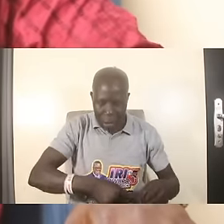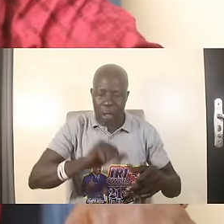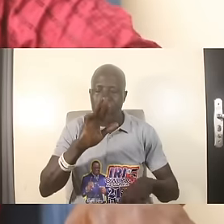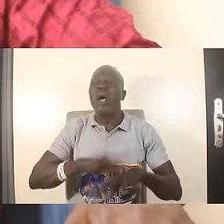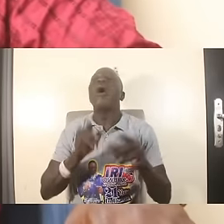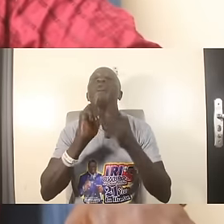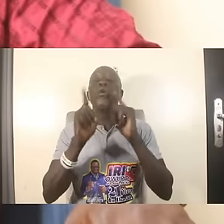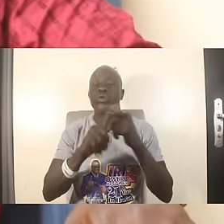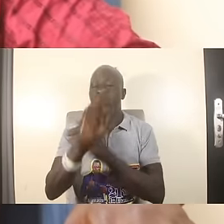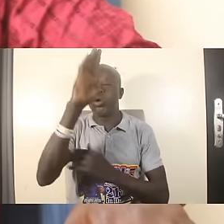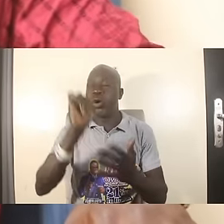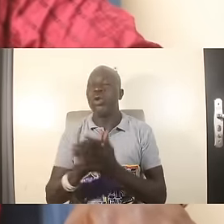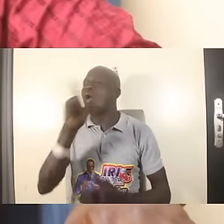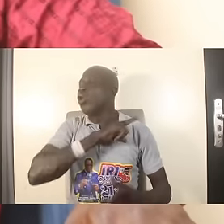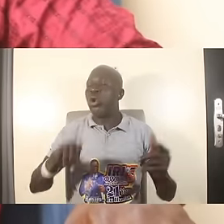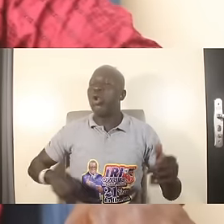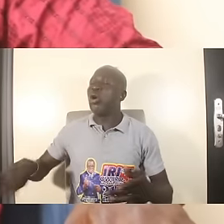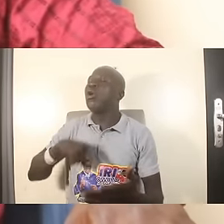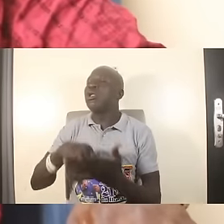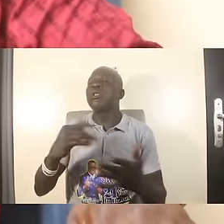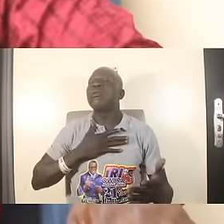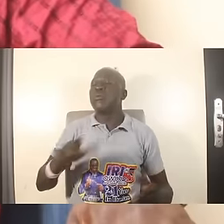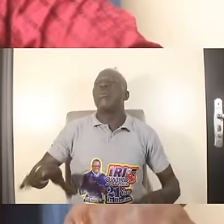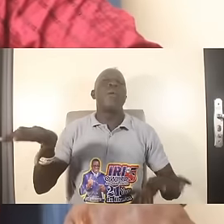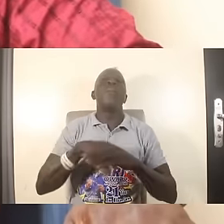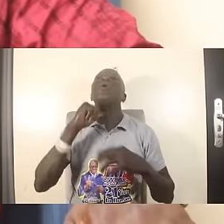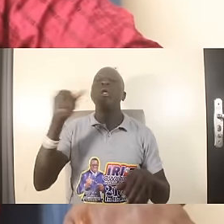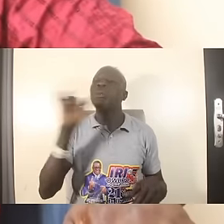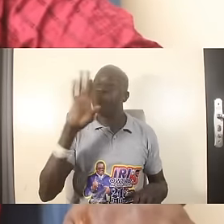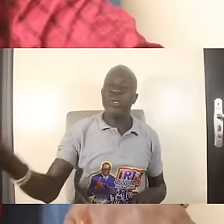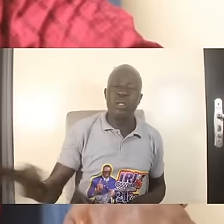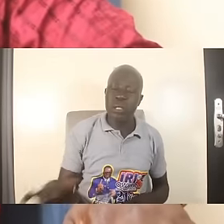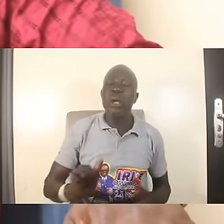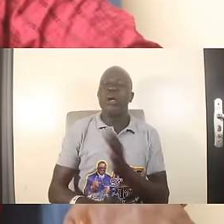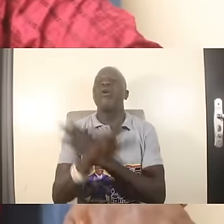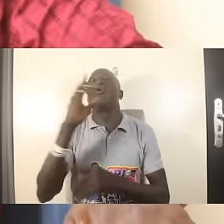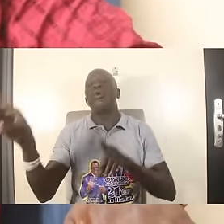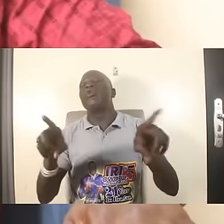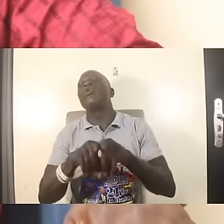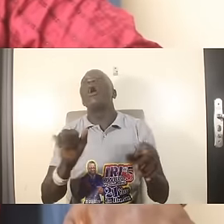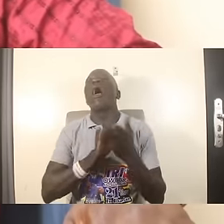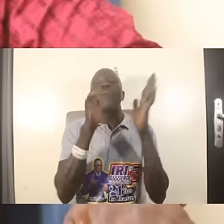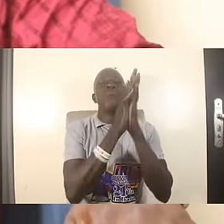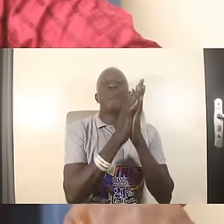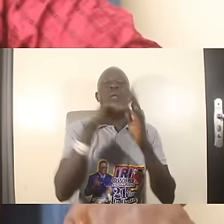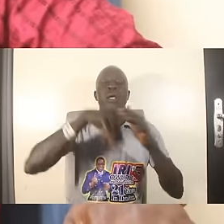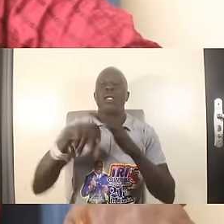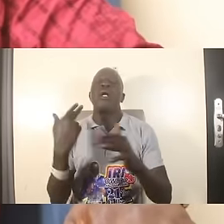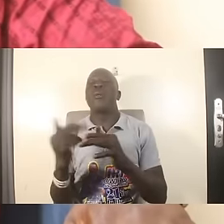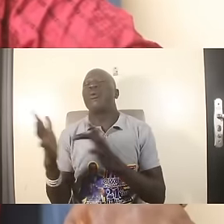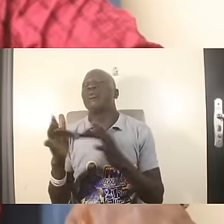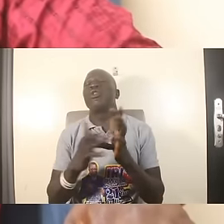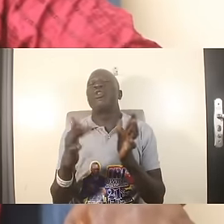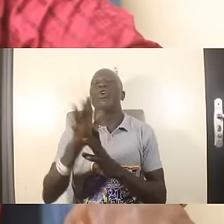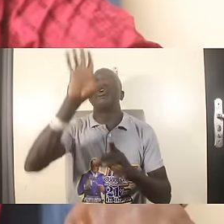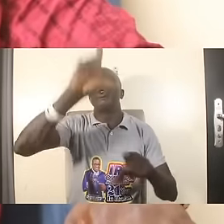ask God. You need to talk to God. God. My marriage was not made the same. And God will do so. And I pray in the name of